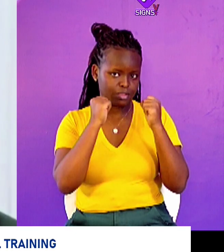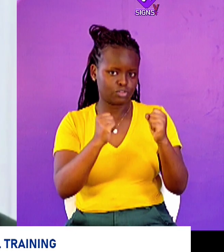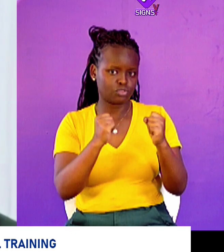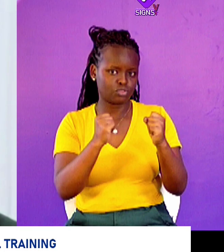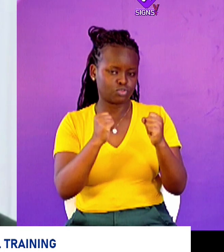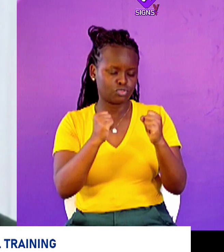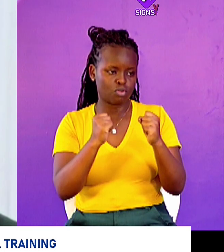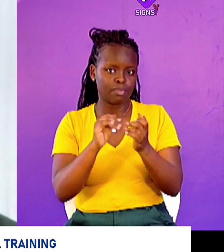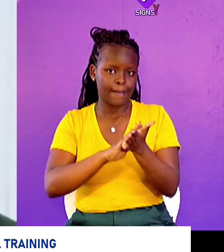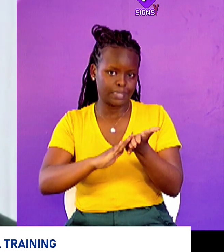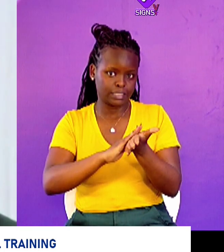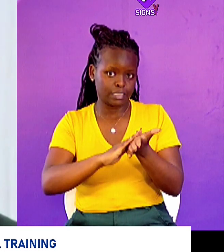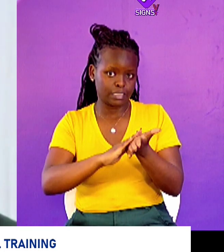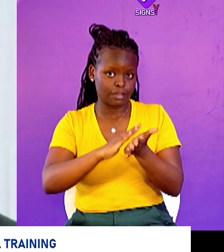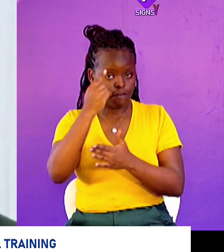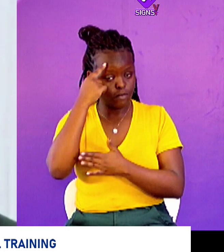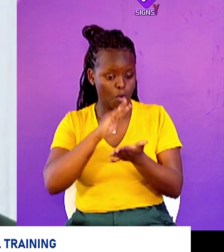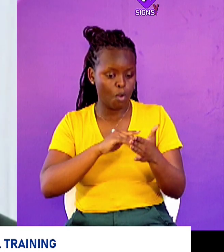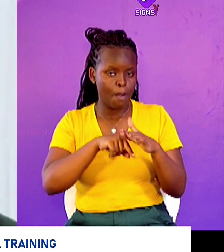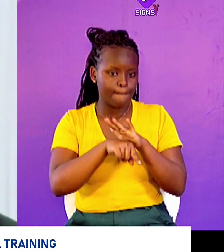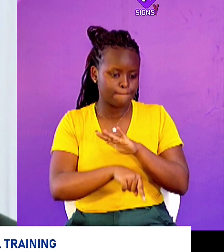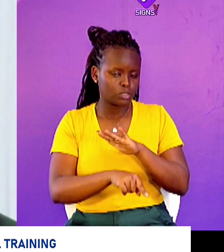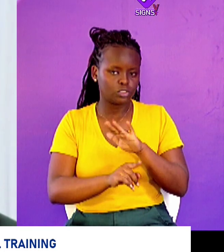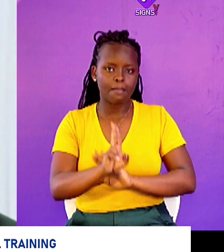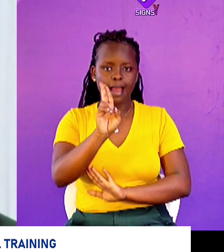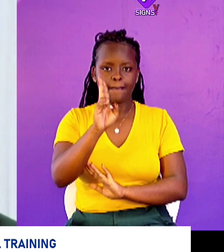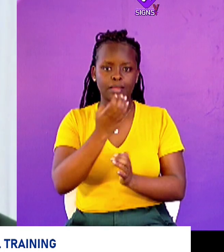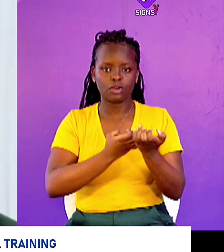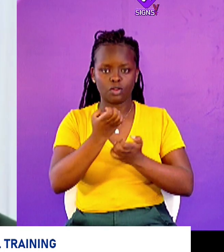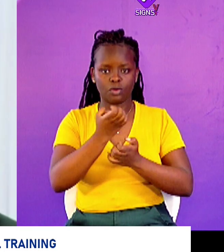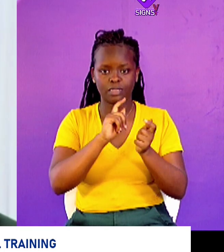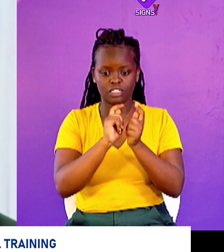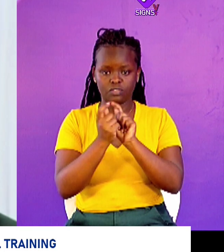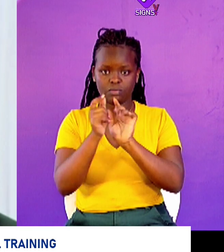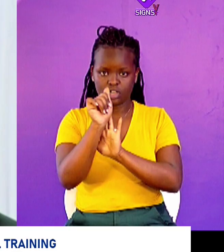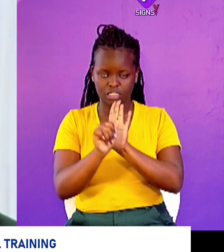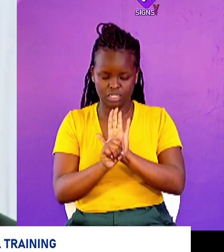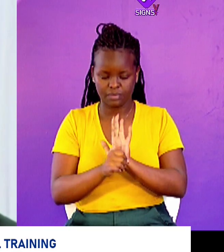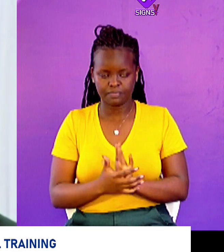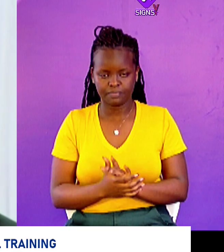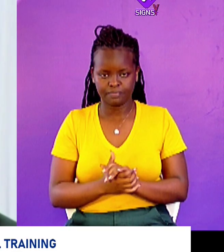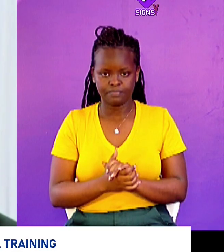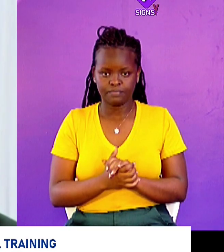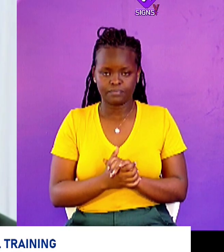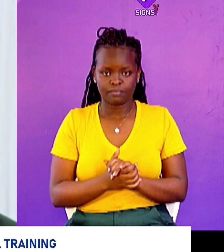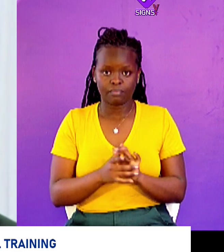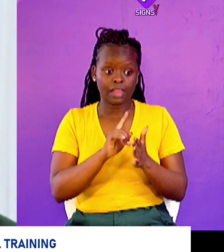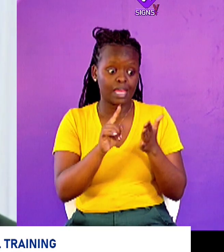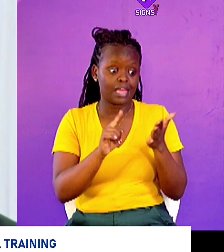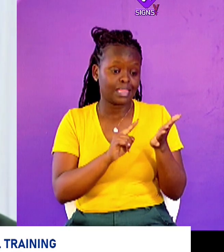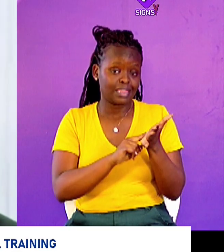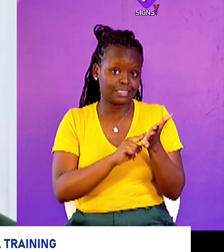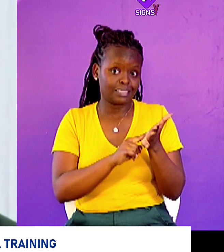backdrop of our bottom-up economic transformation agenda. This, coupled with